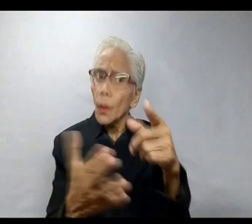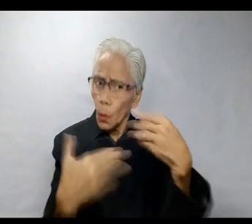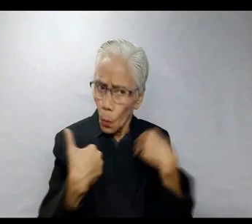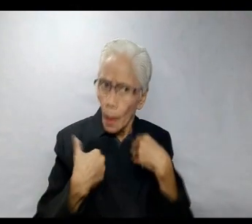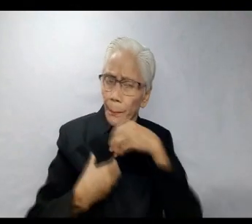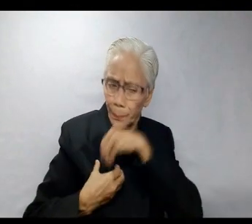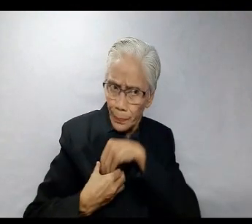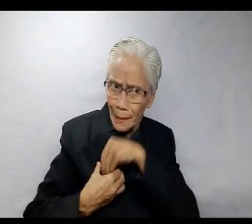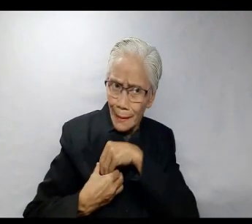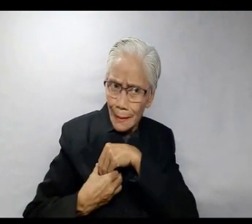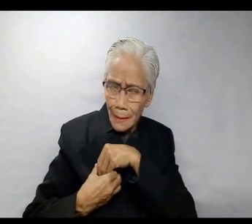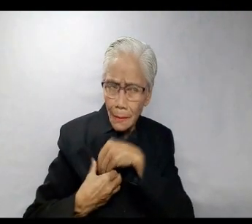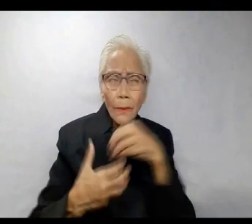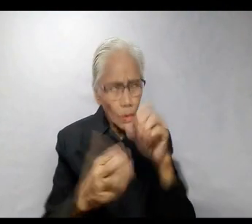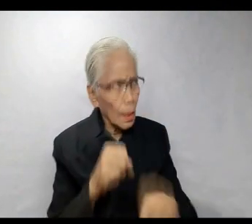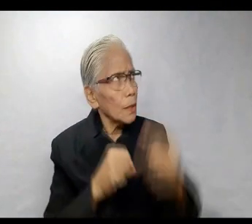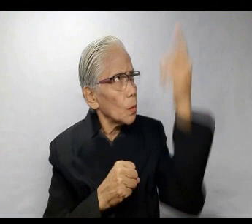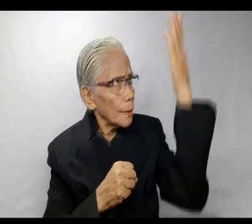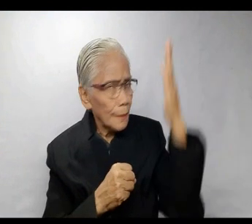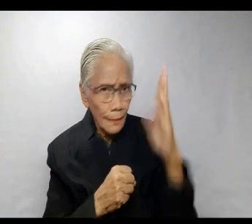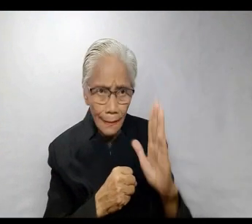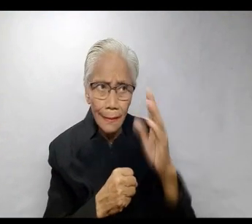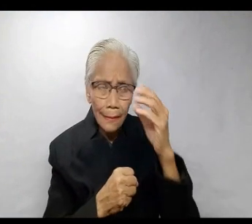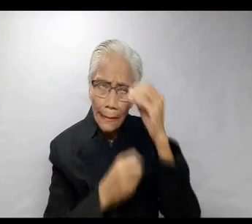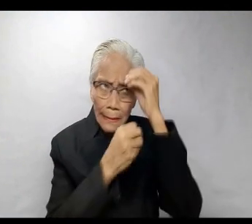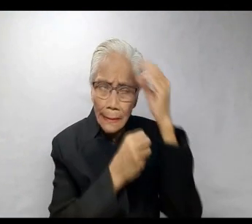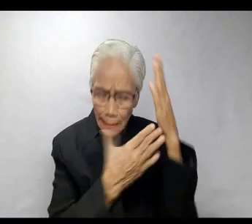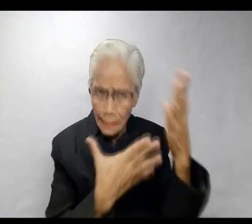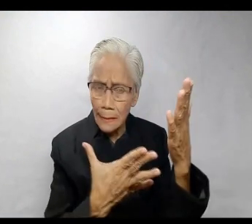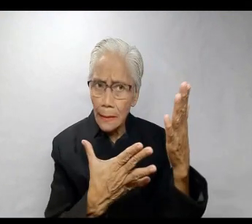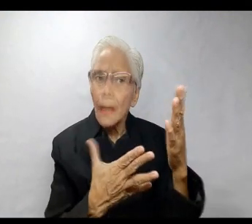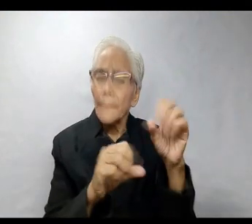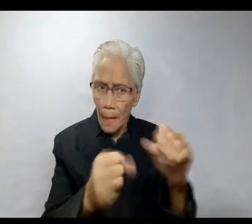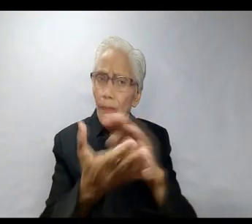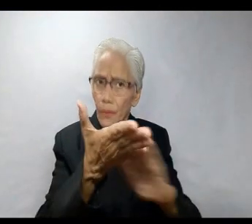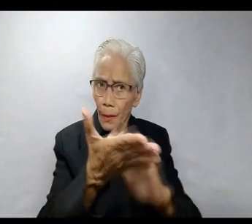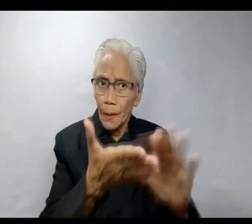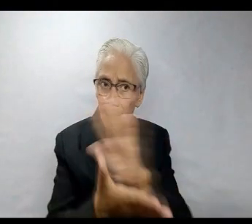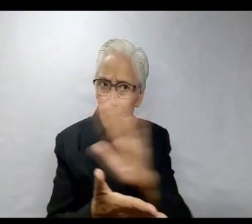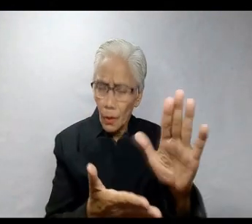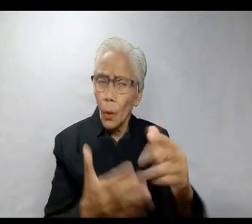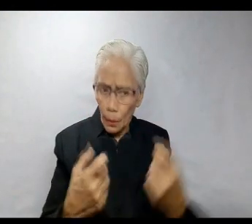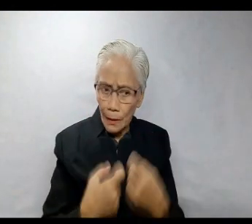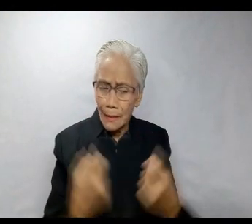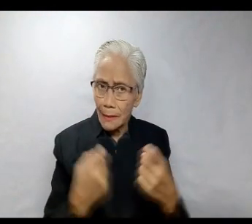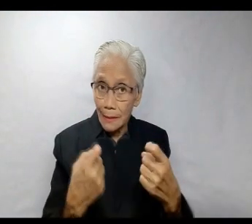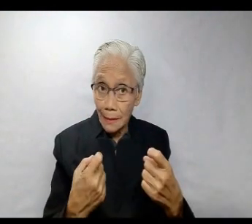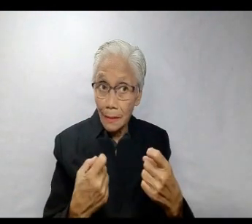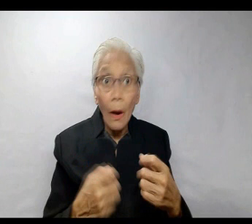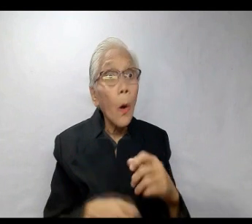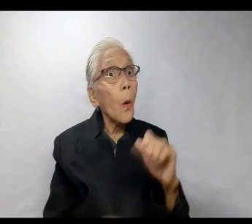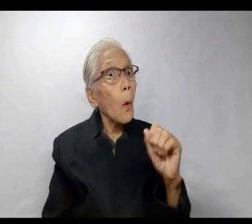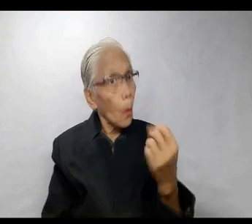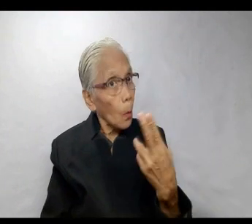a grievance, so that your Heavenly Father may in turn forgive you your transgressions.